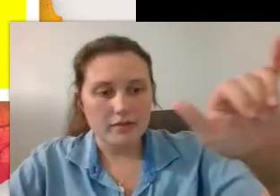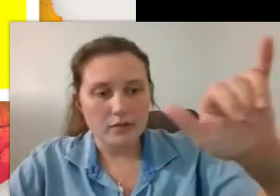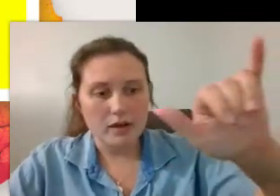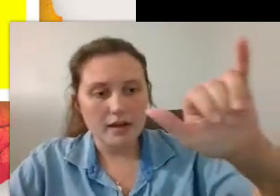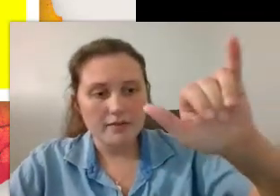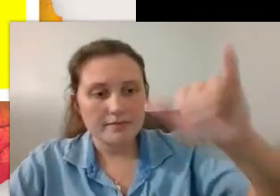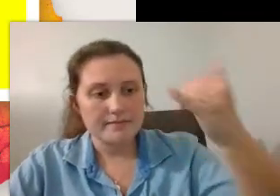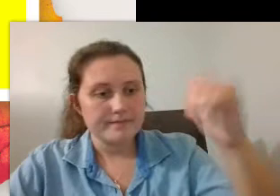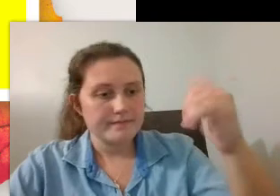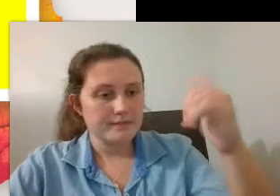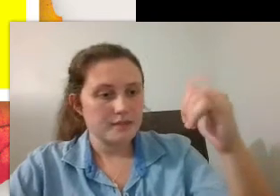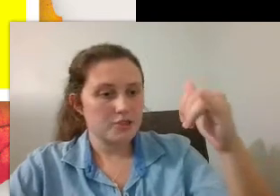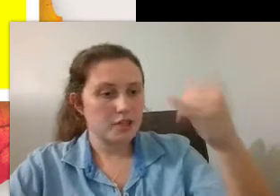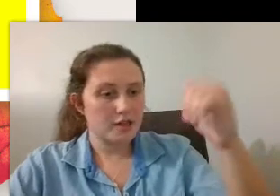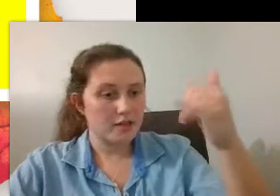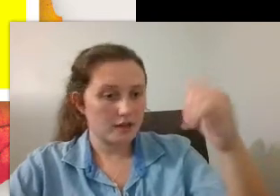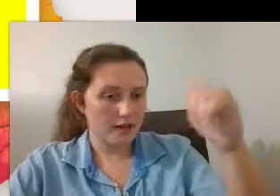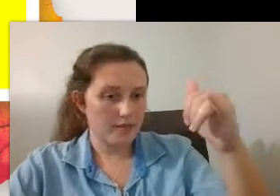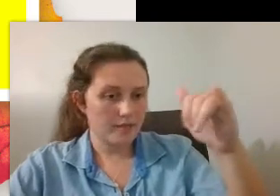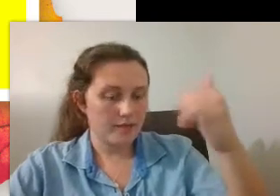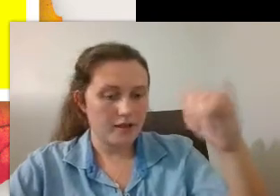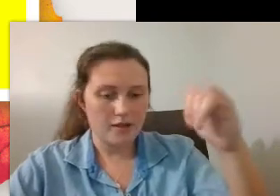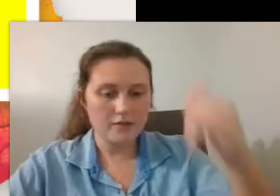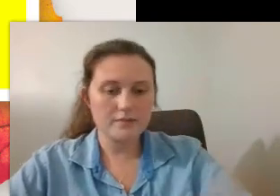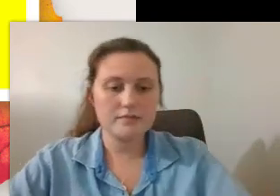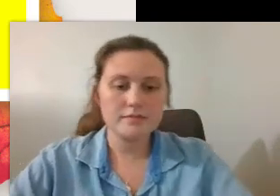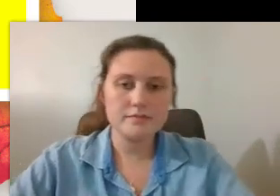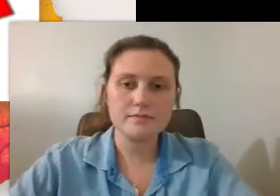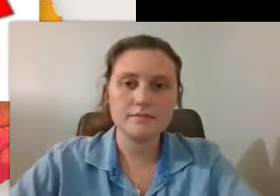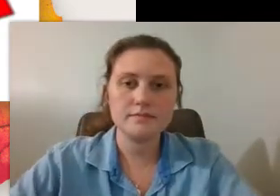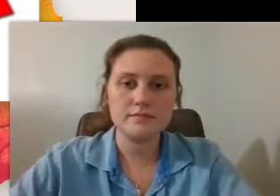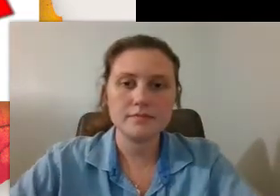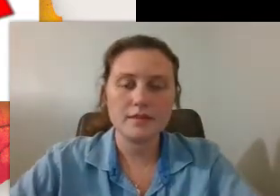Yellow, we have the Y. Shake it, okay? Yellow.